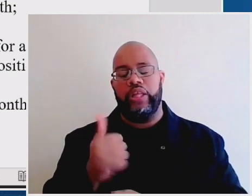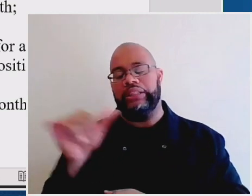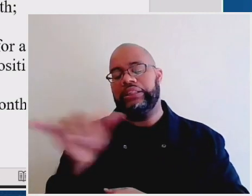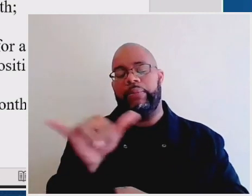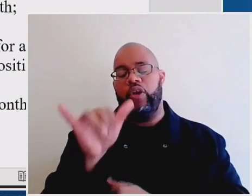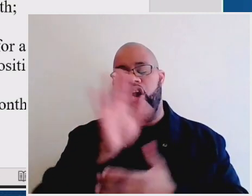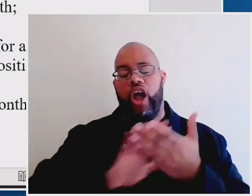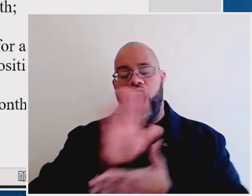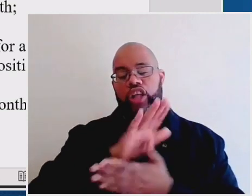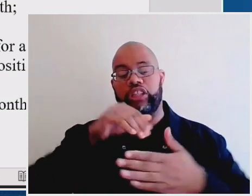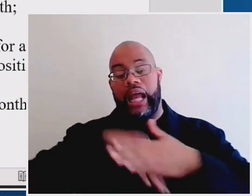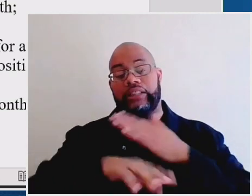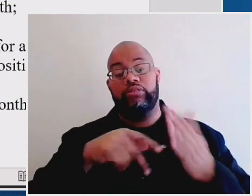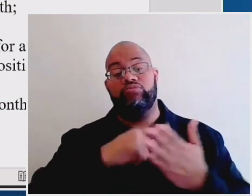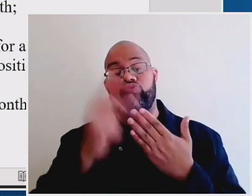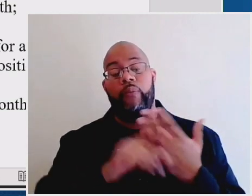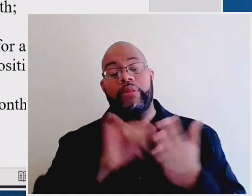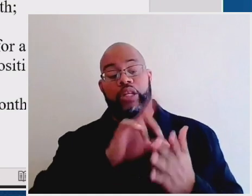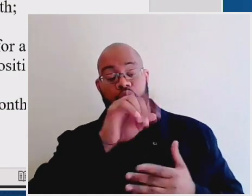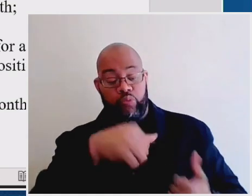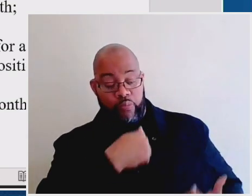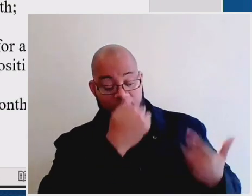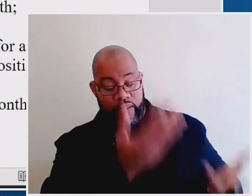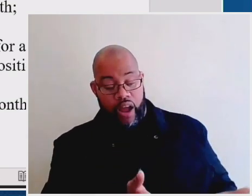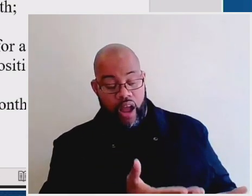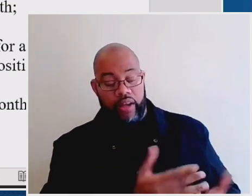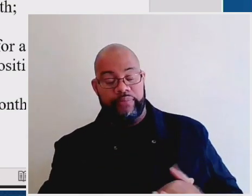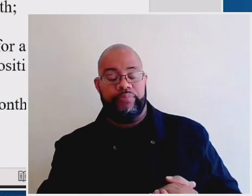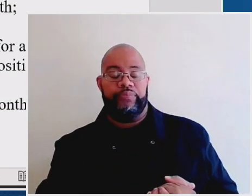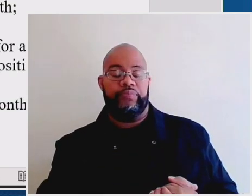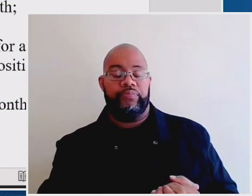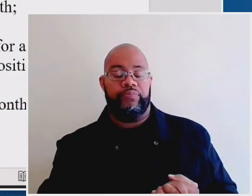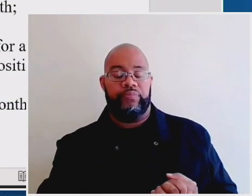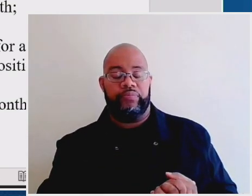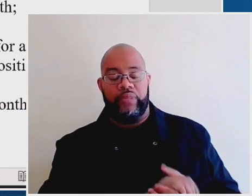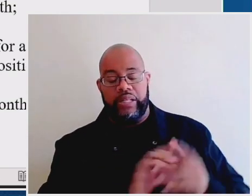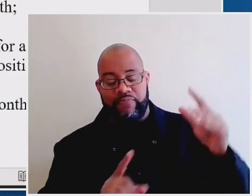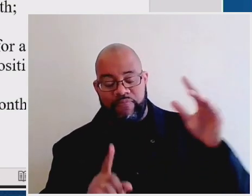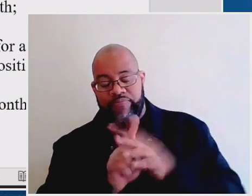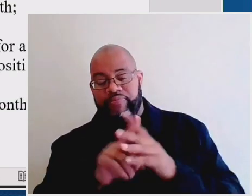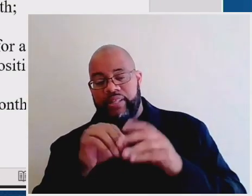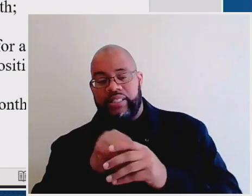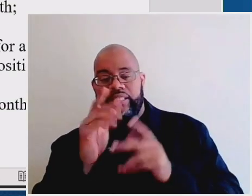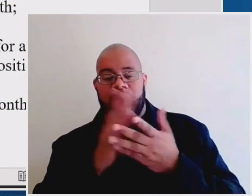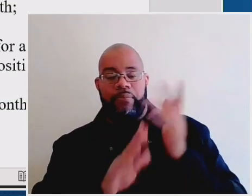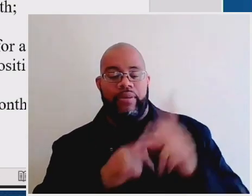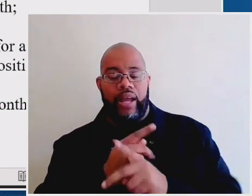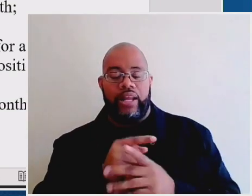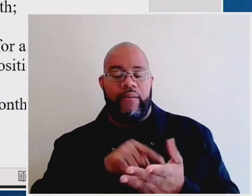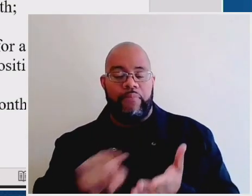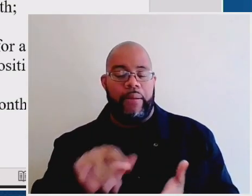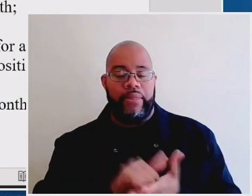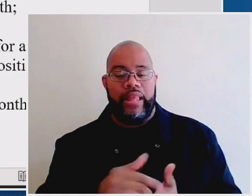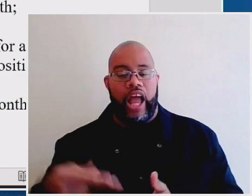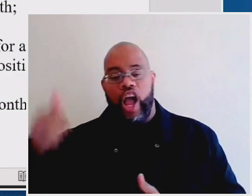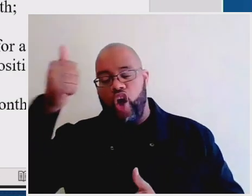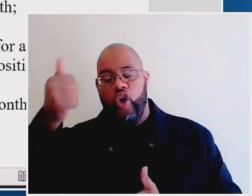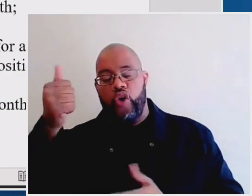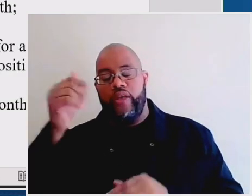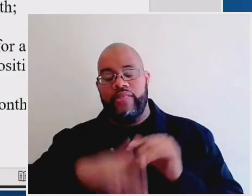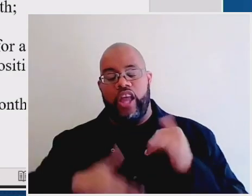access programs that do provide a stipend or some kind of payment that is much higher than the